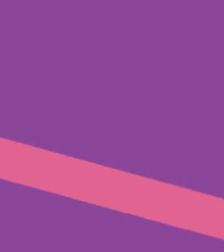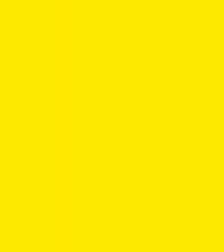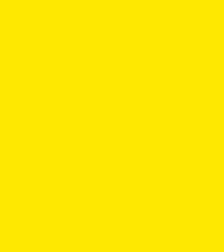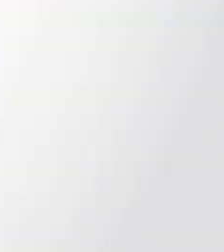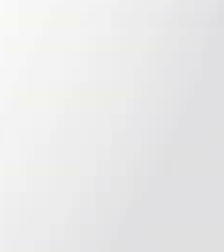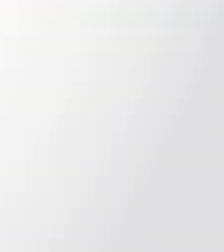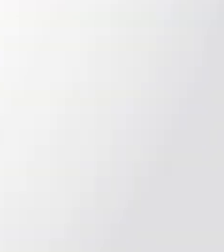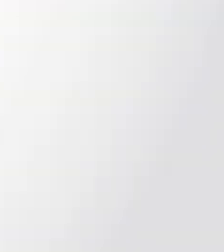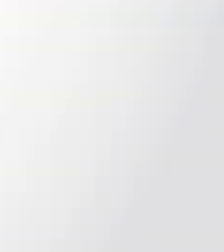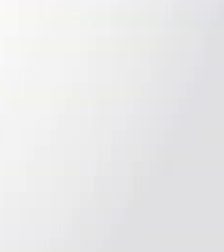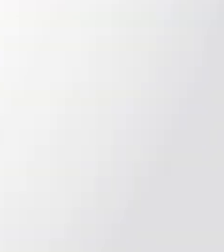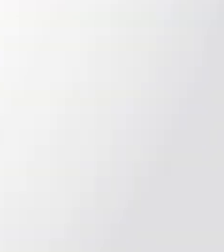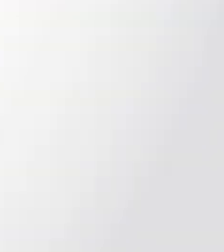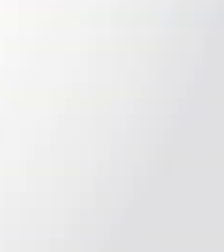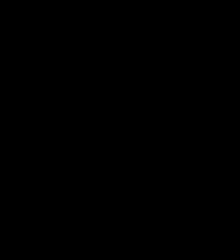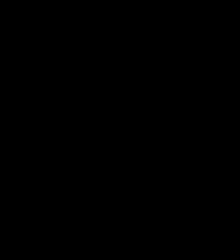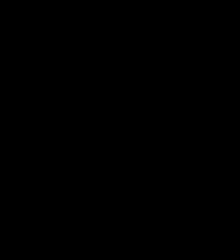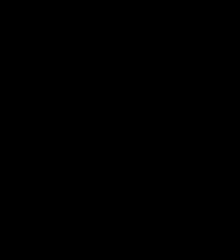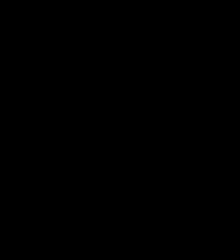DidikTV KPM.